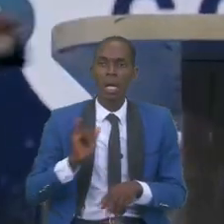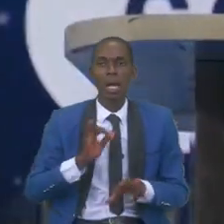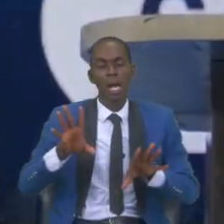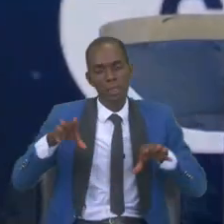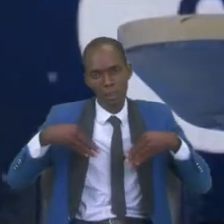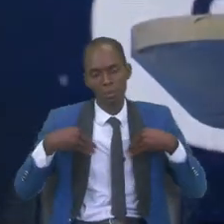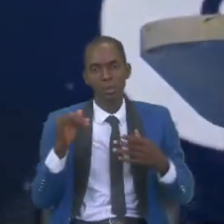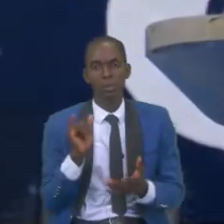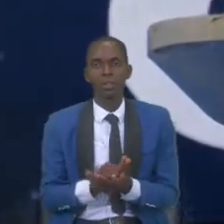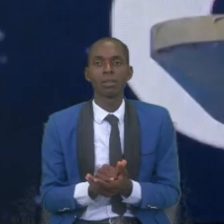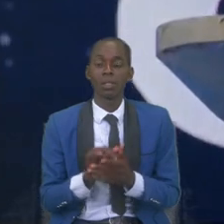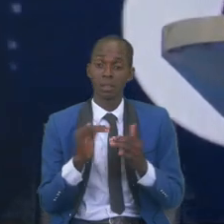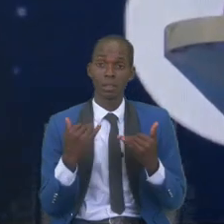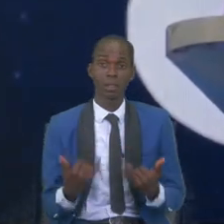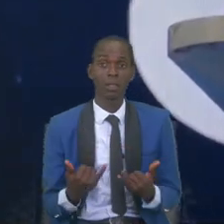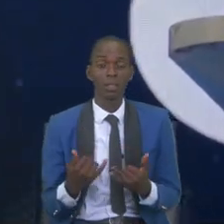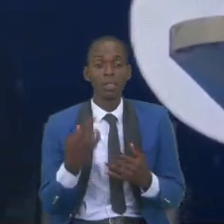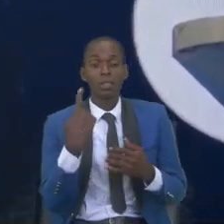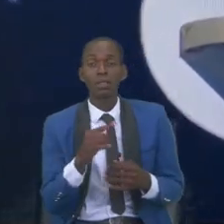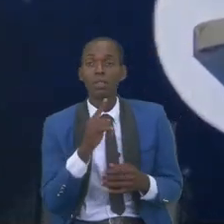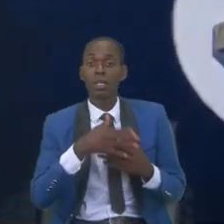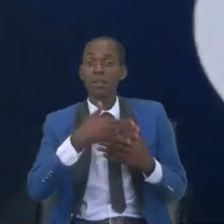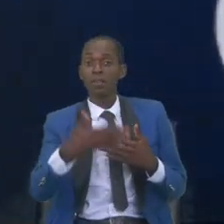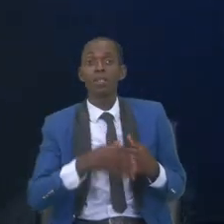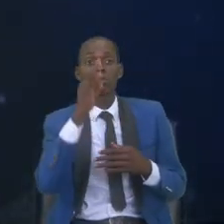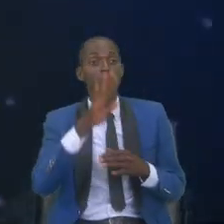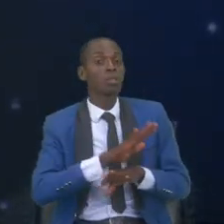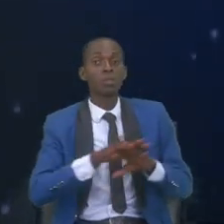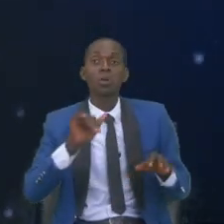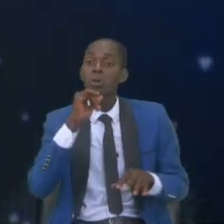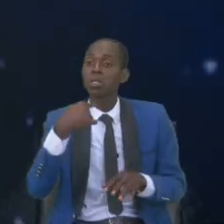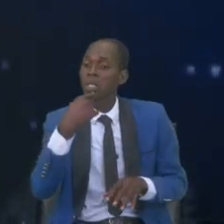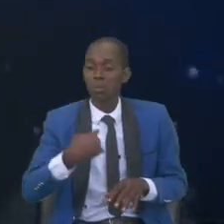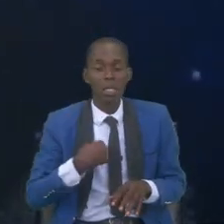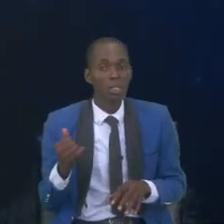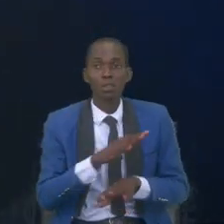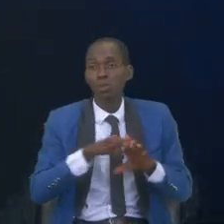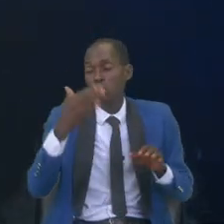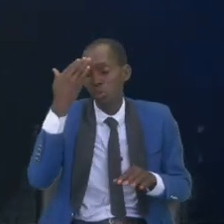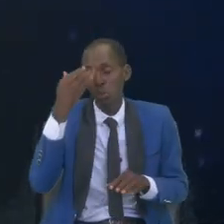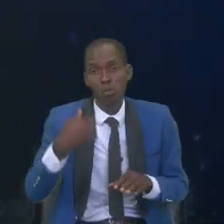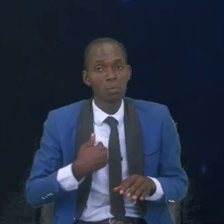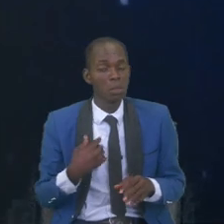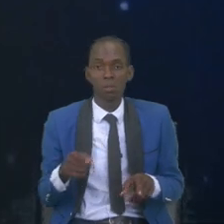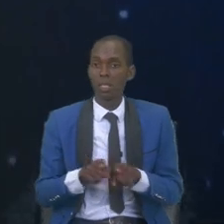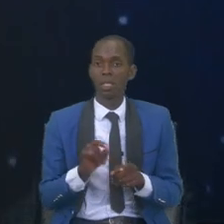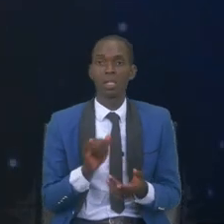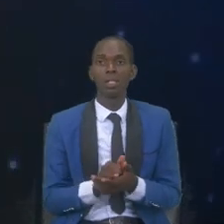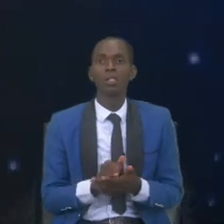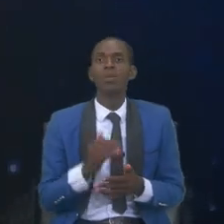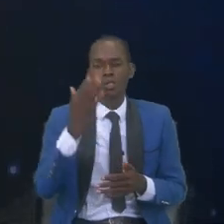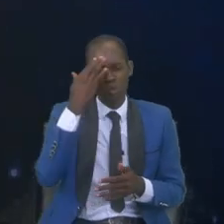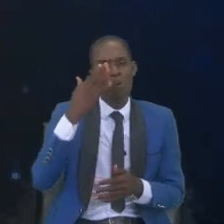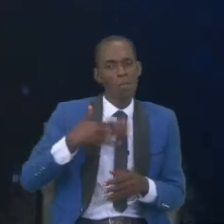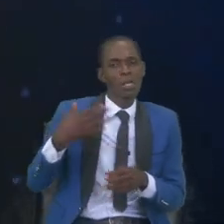now, the evangelist, and he didn't tell me anything. He didn't even know me as such. He knew the name because